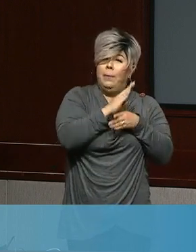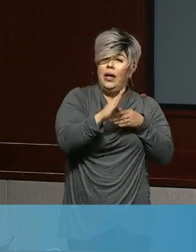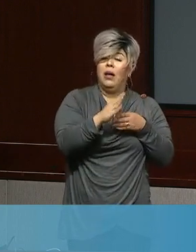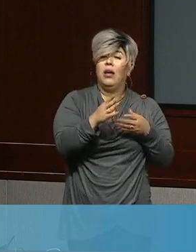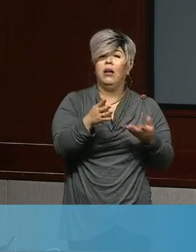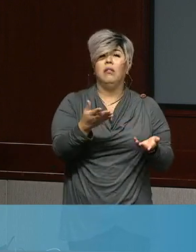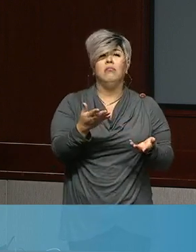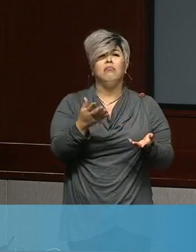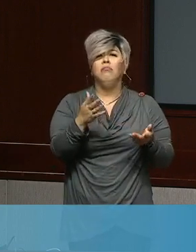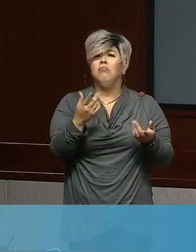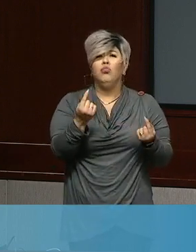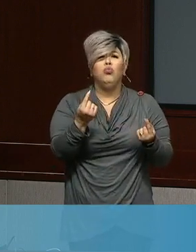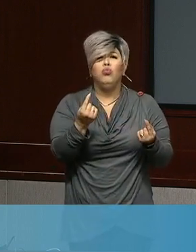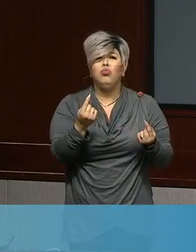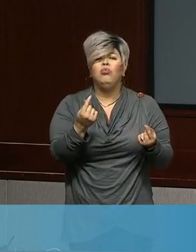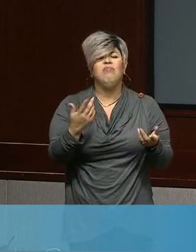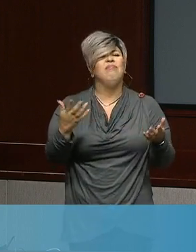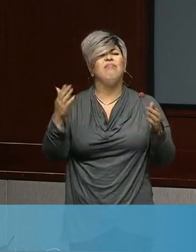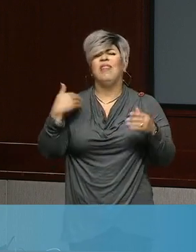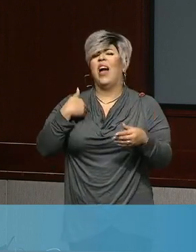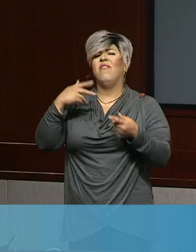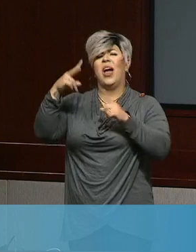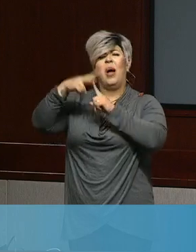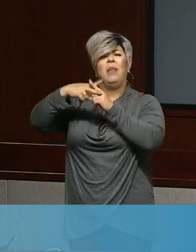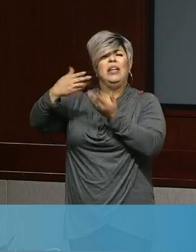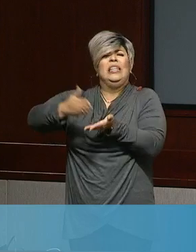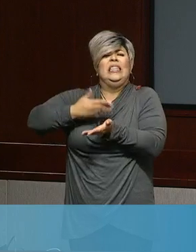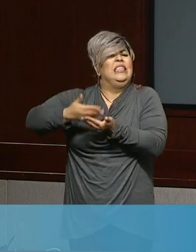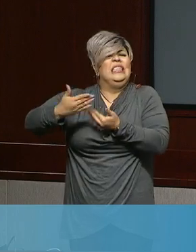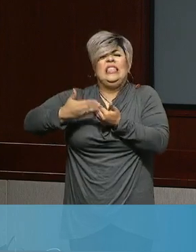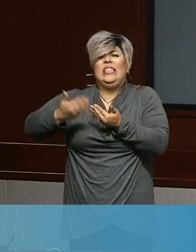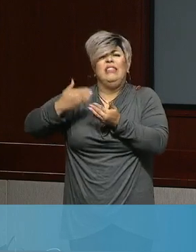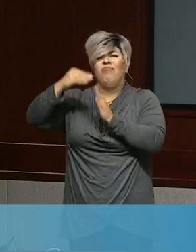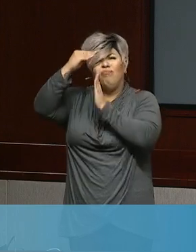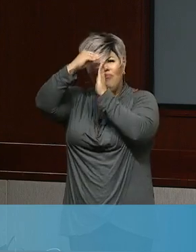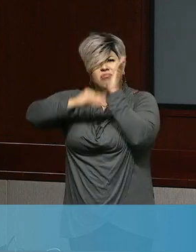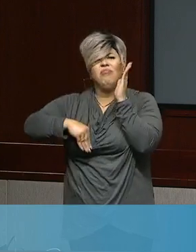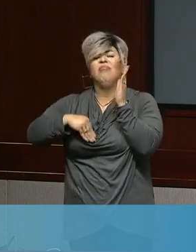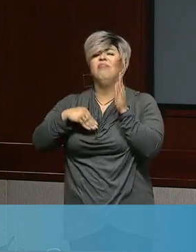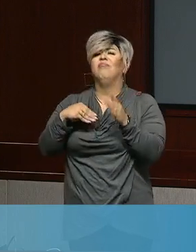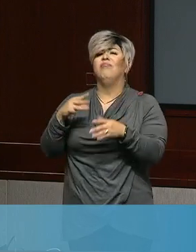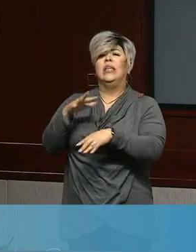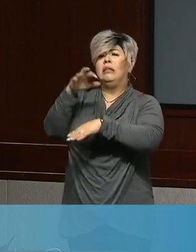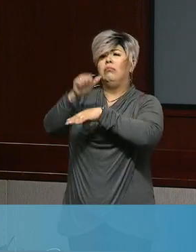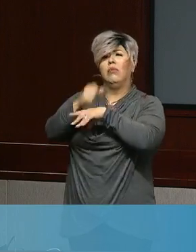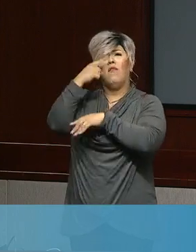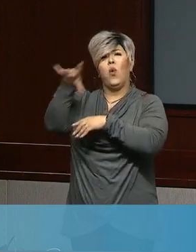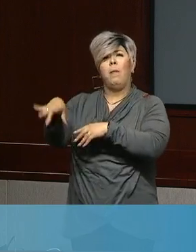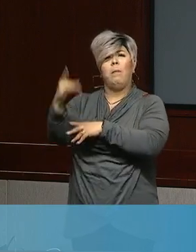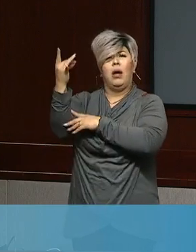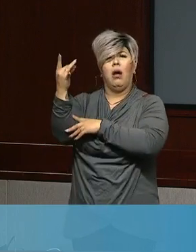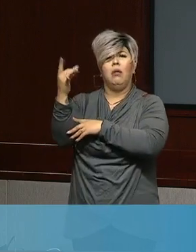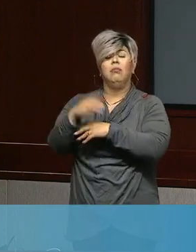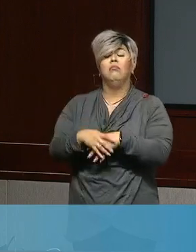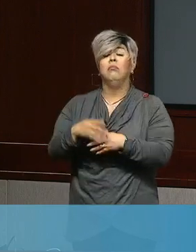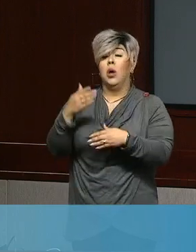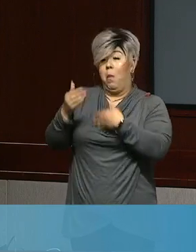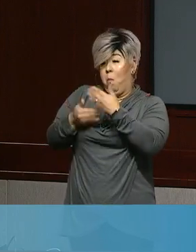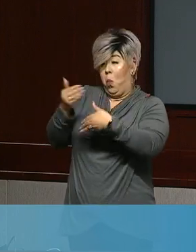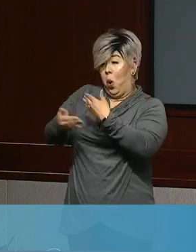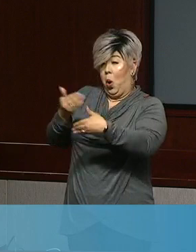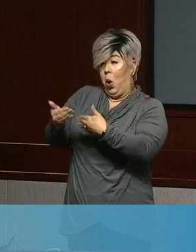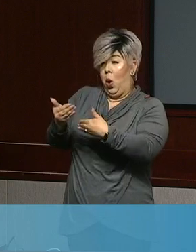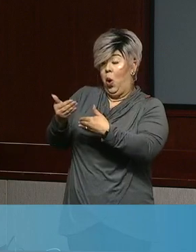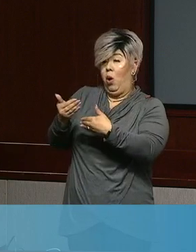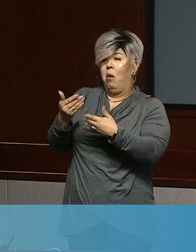need to fill out an easy application form and schedule your pickup. The turnaround time for pickup is 1 or 2